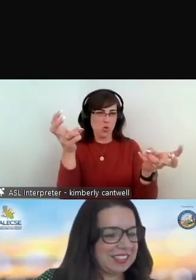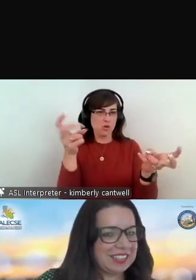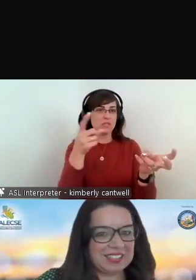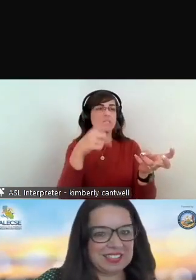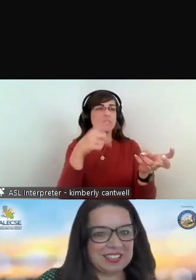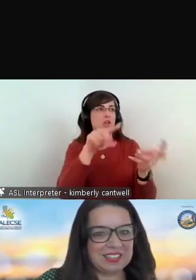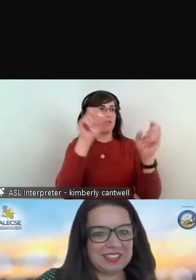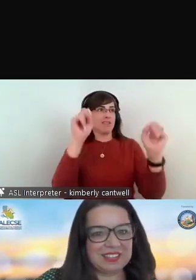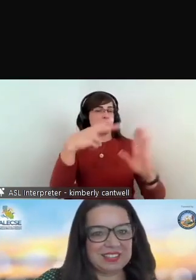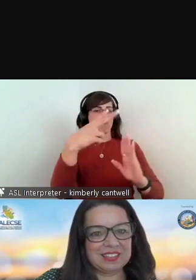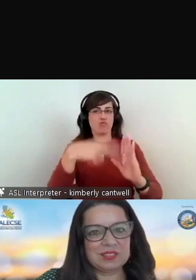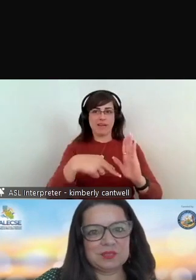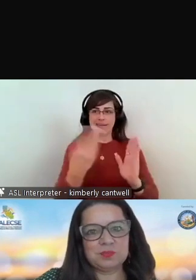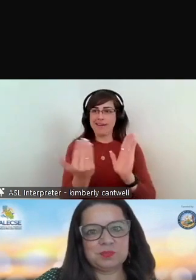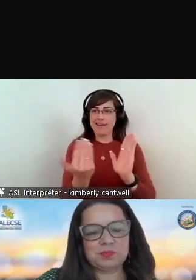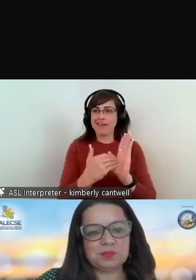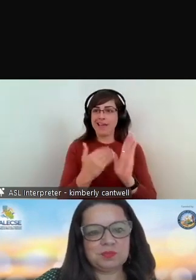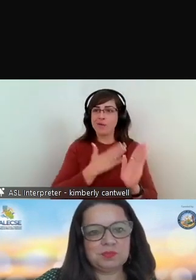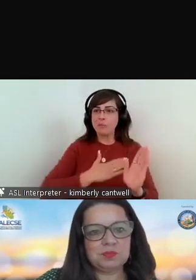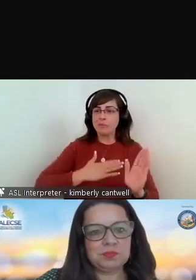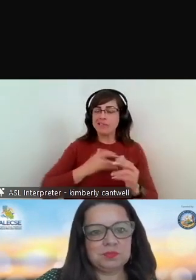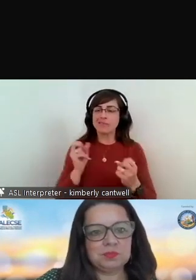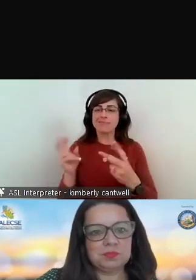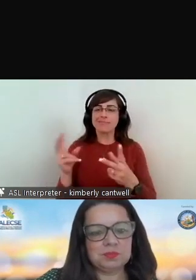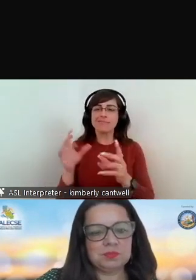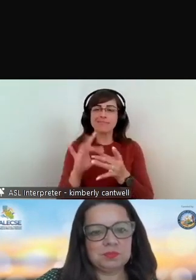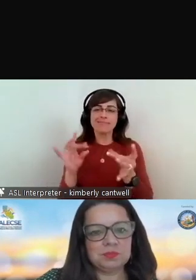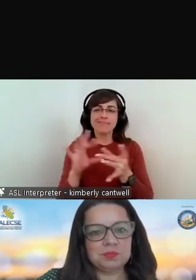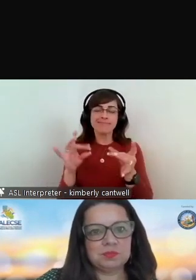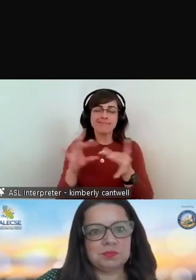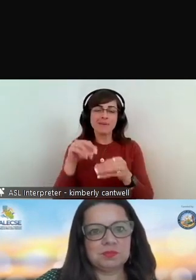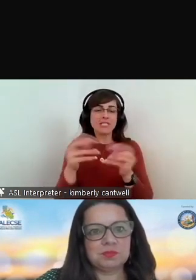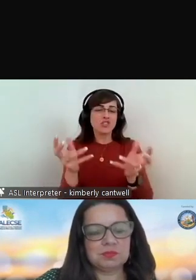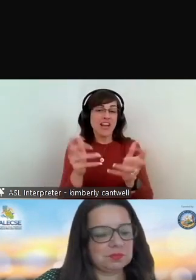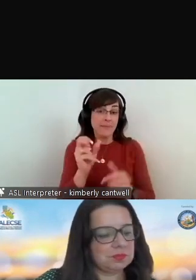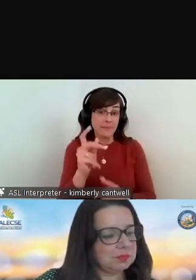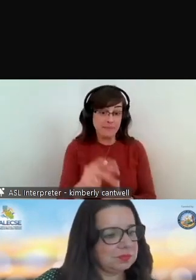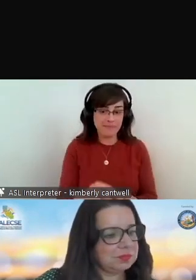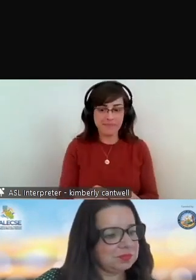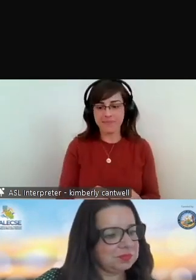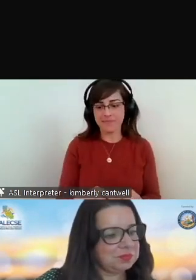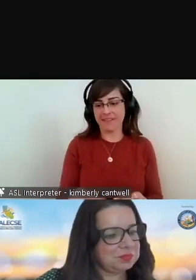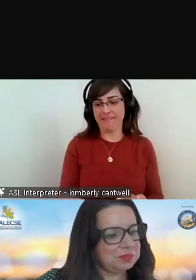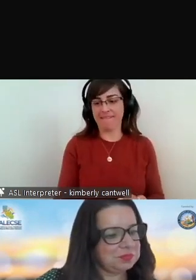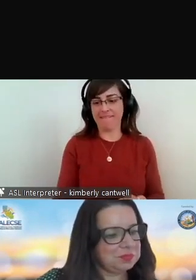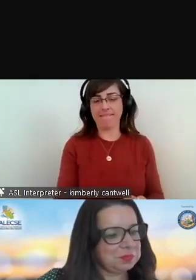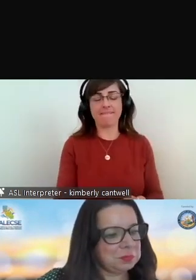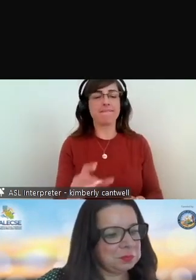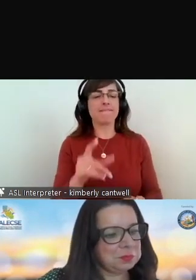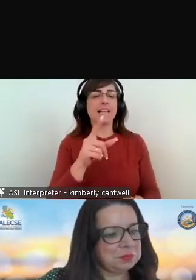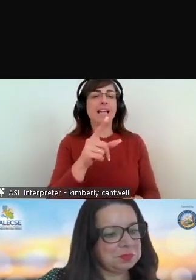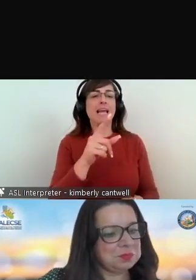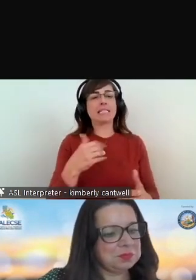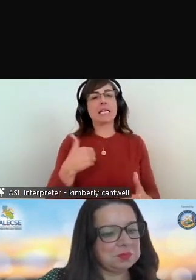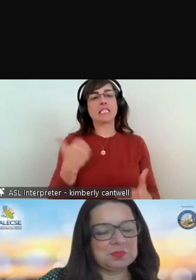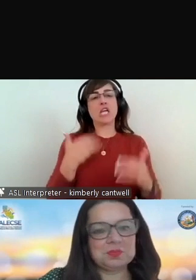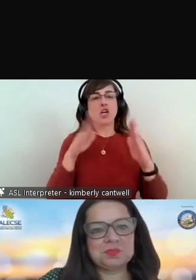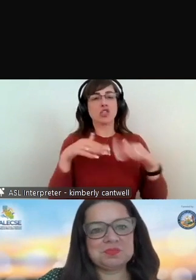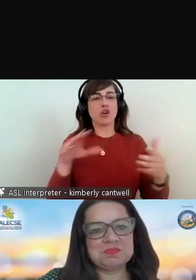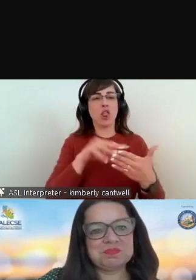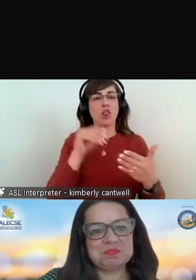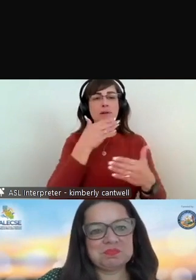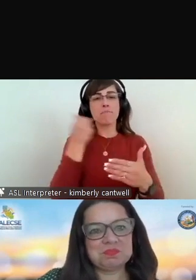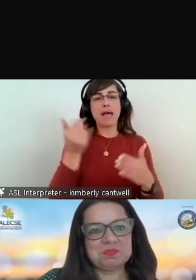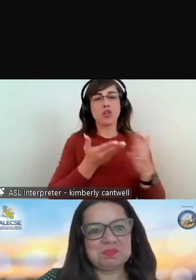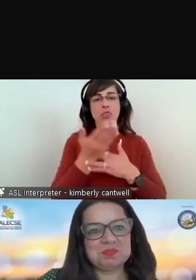guys can read. And again, we're inviting you to just drop some reflections into the chat. It says, young children